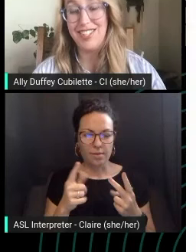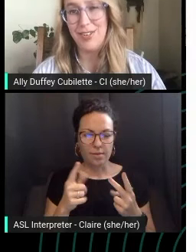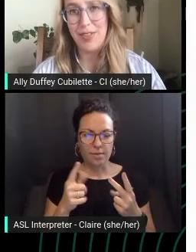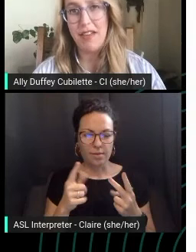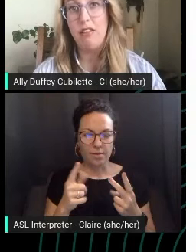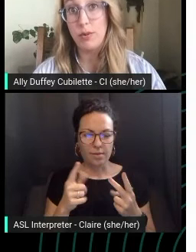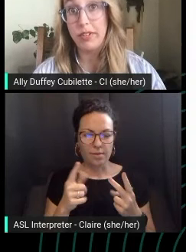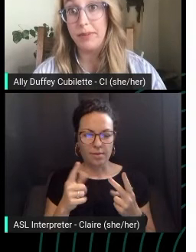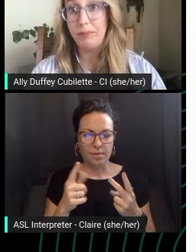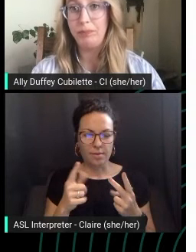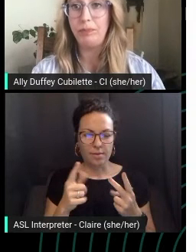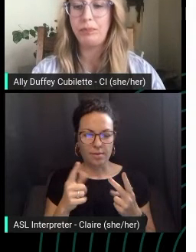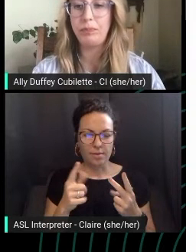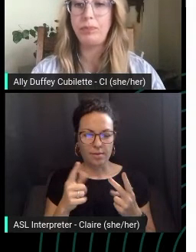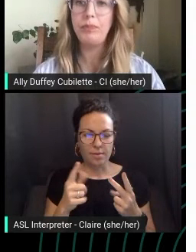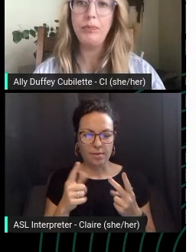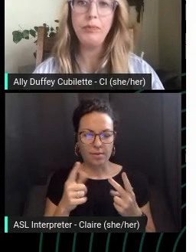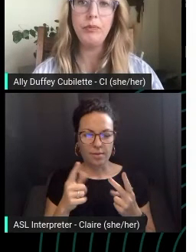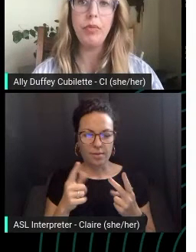and details on that shortly.